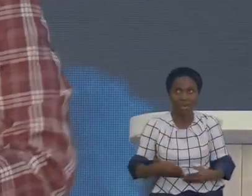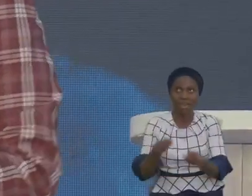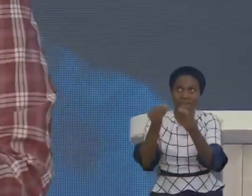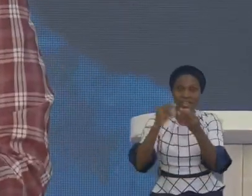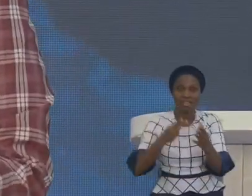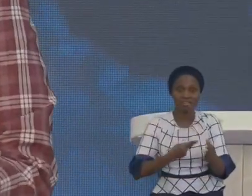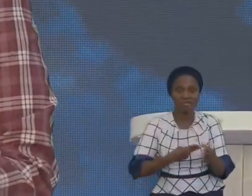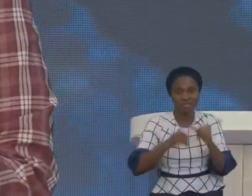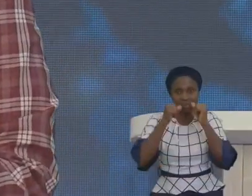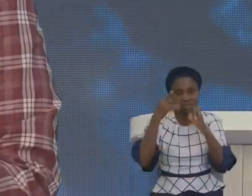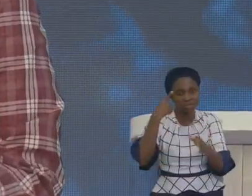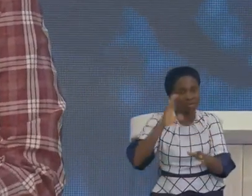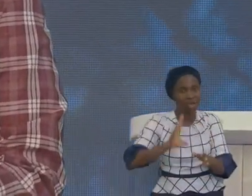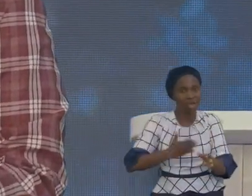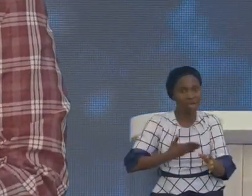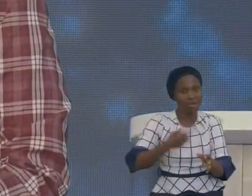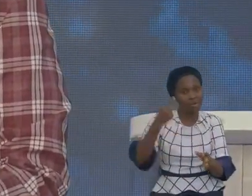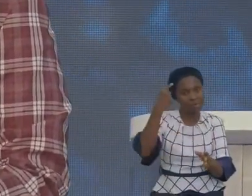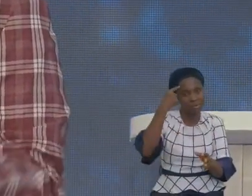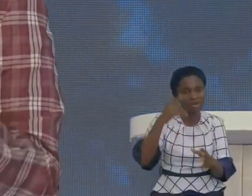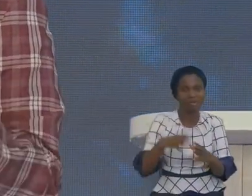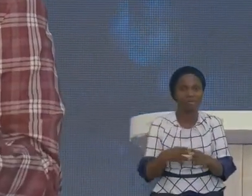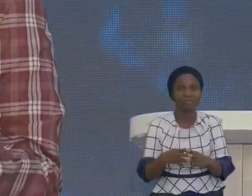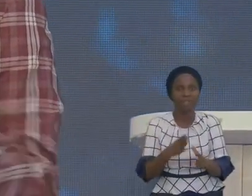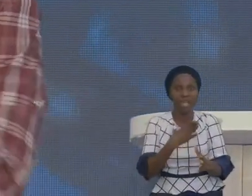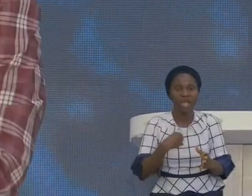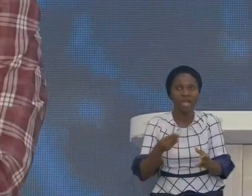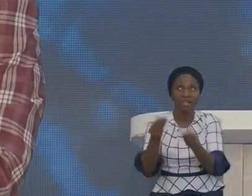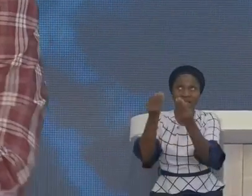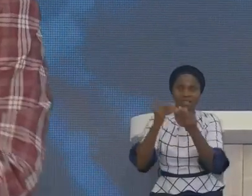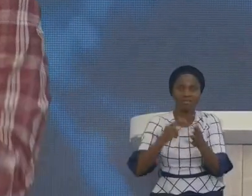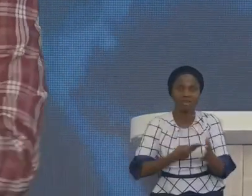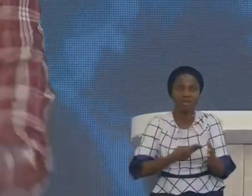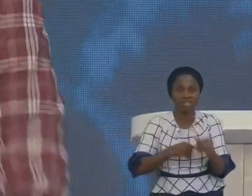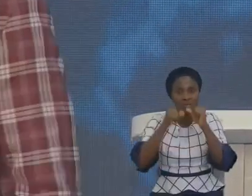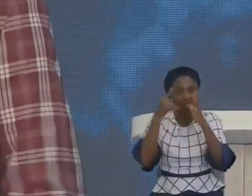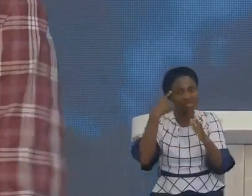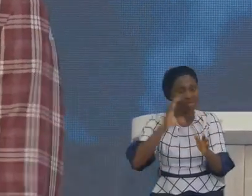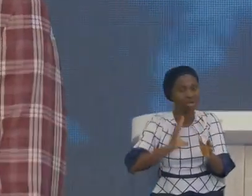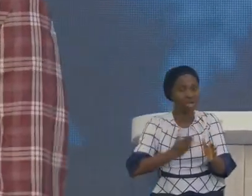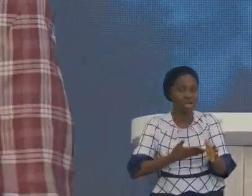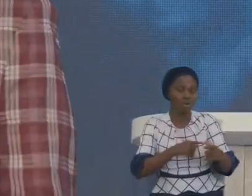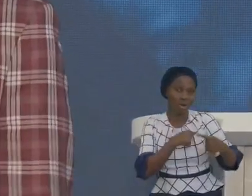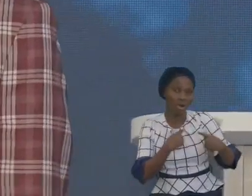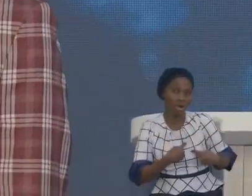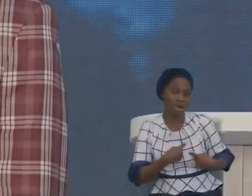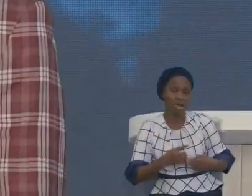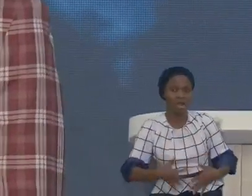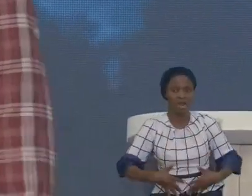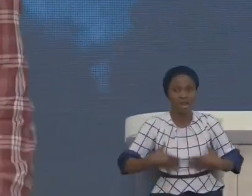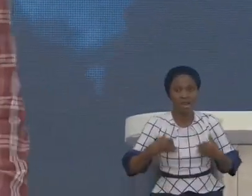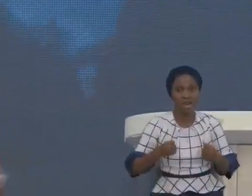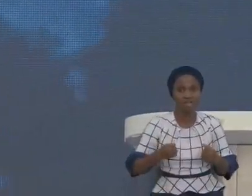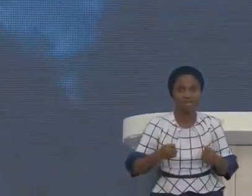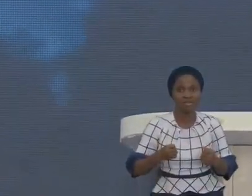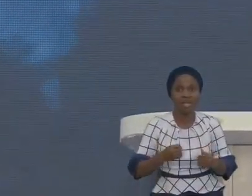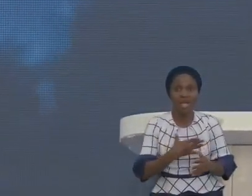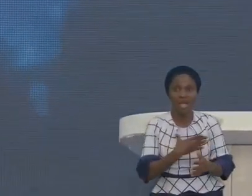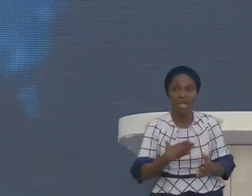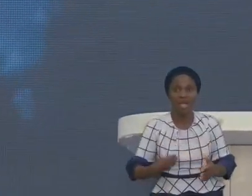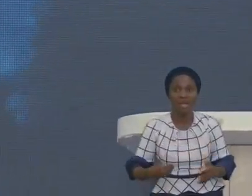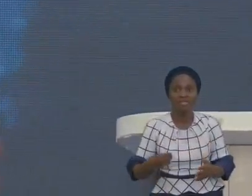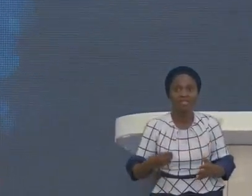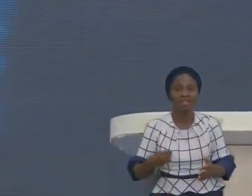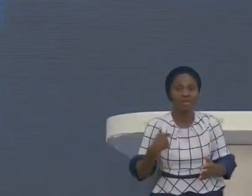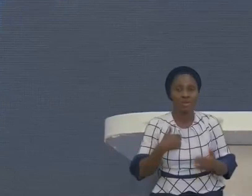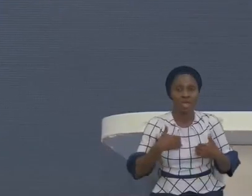for our heart, for our life, and we live a life of righteousness and holiness by His grace.